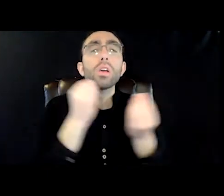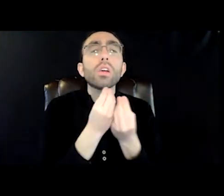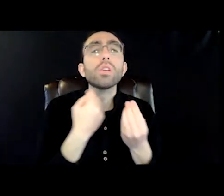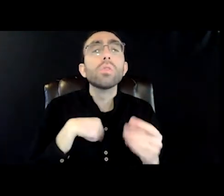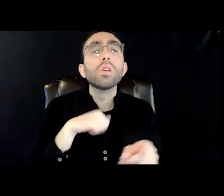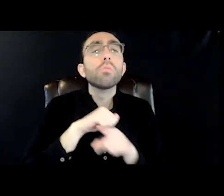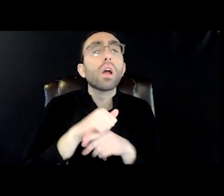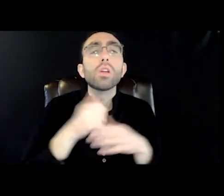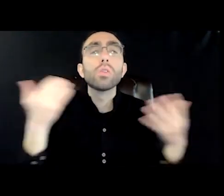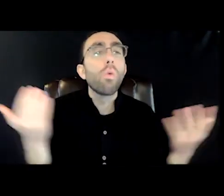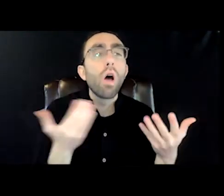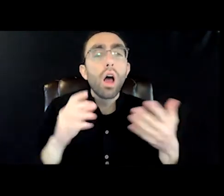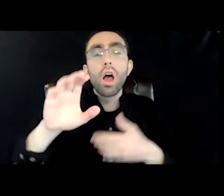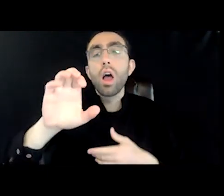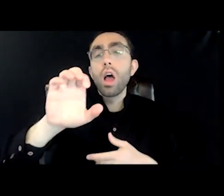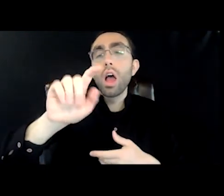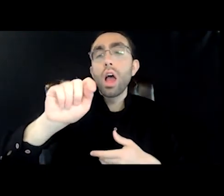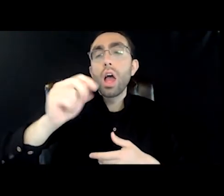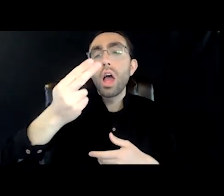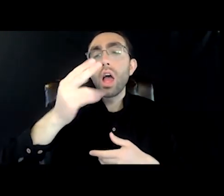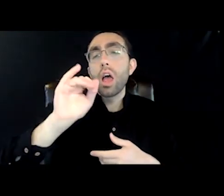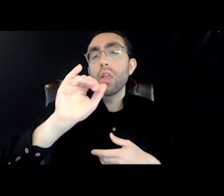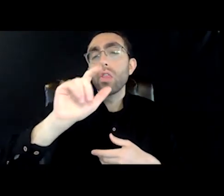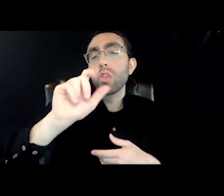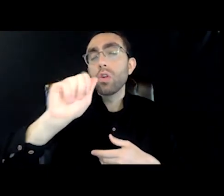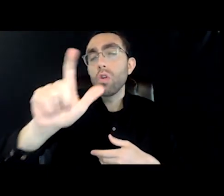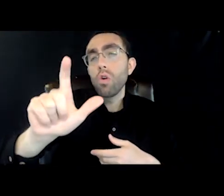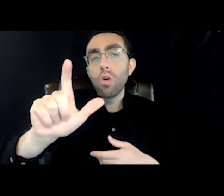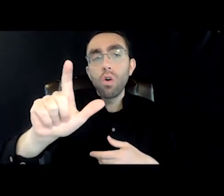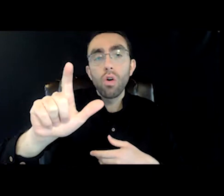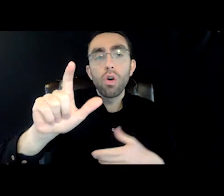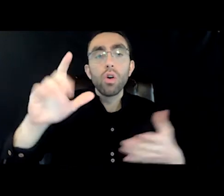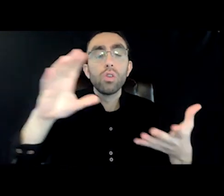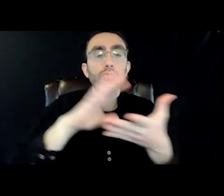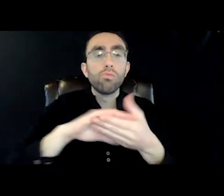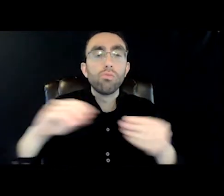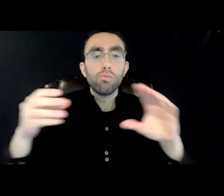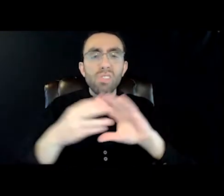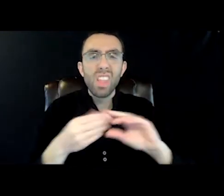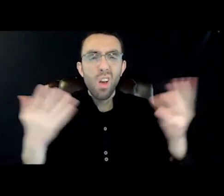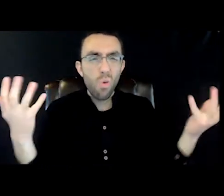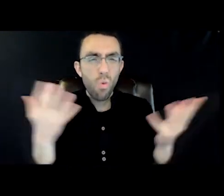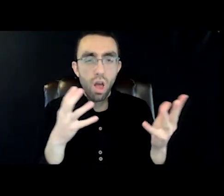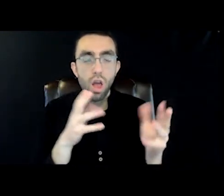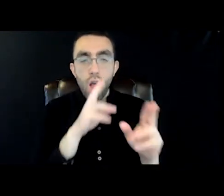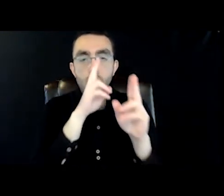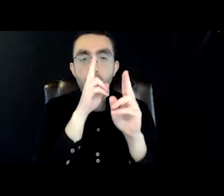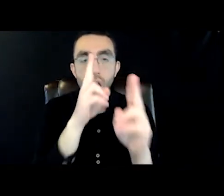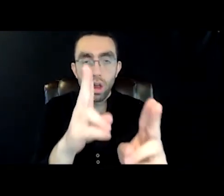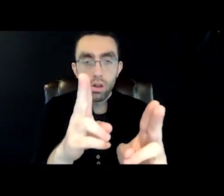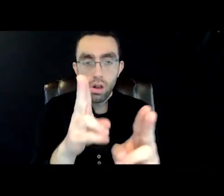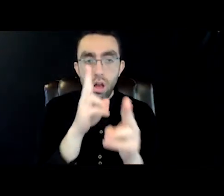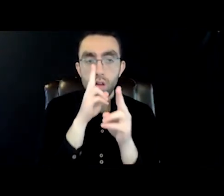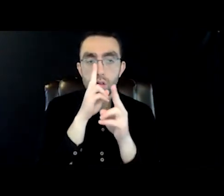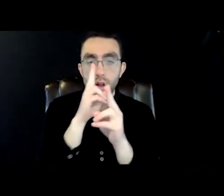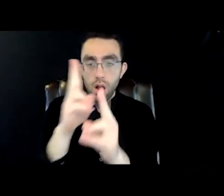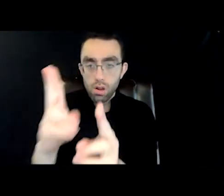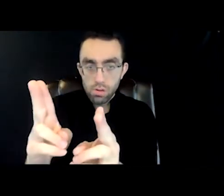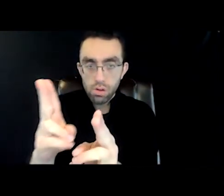what we call ethical storytelling, which is really the practice of honoring ourselves and others when we're sharing narratives, and